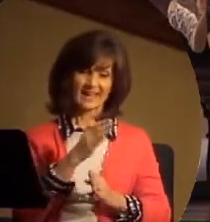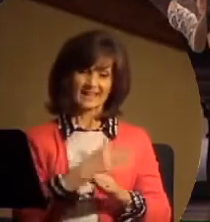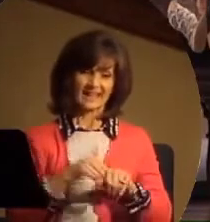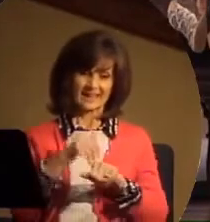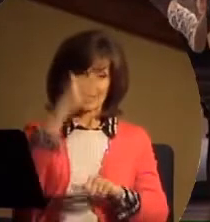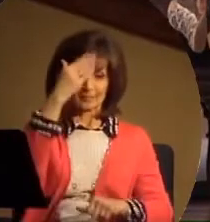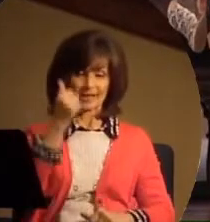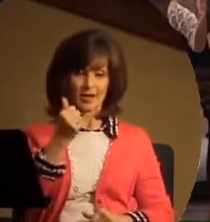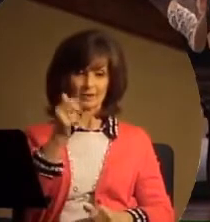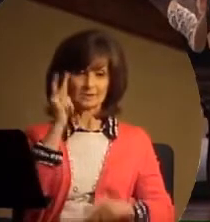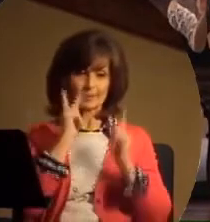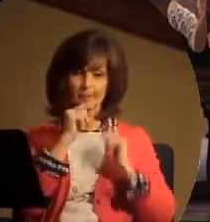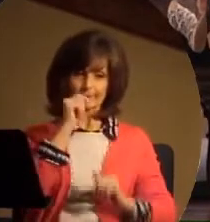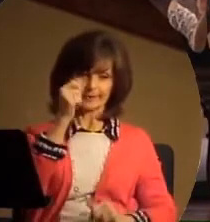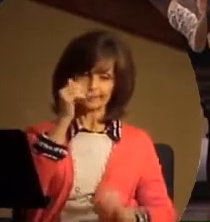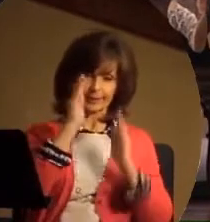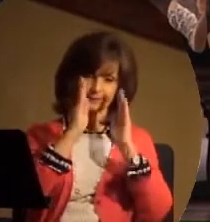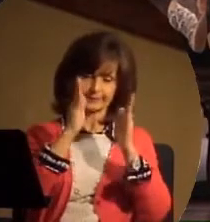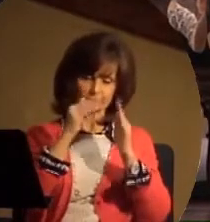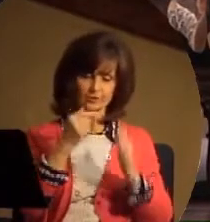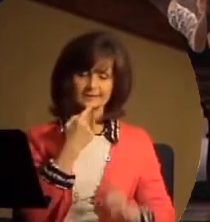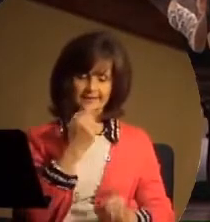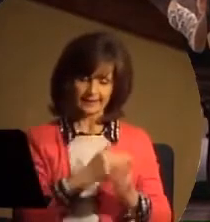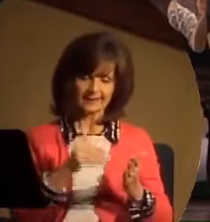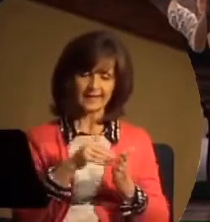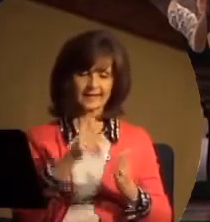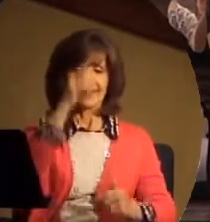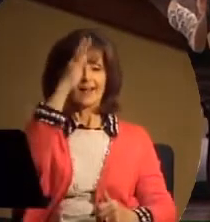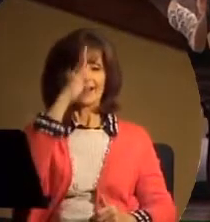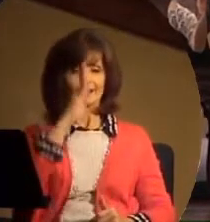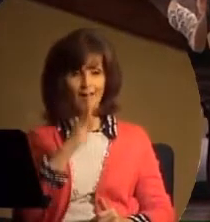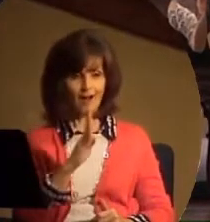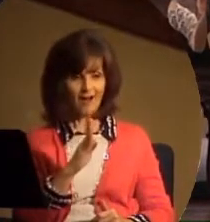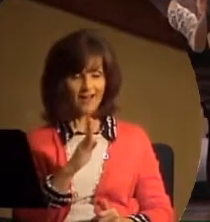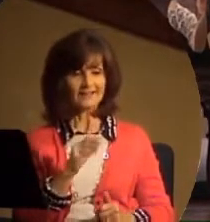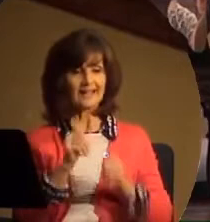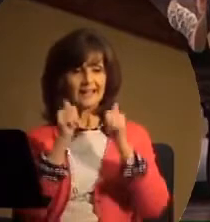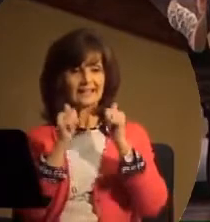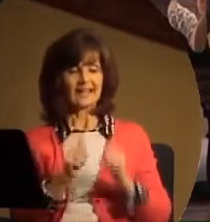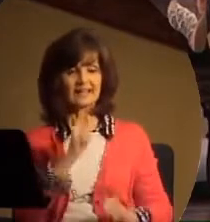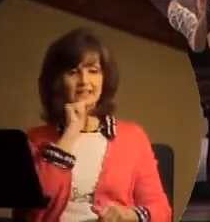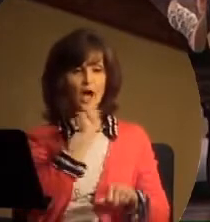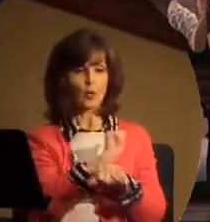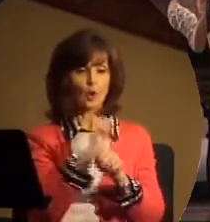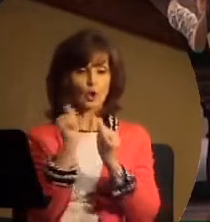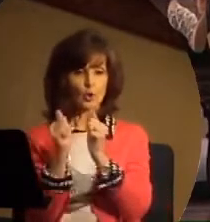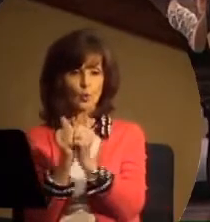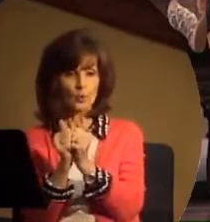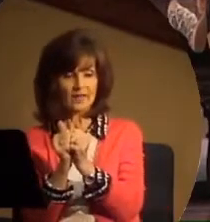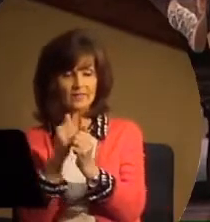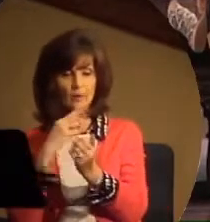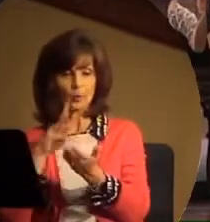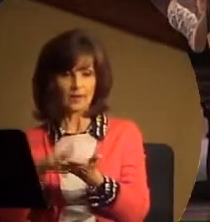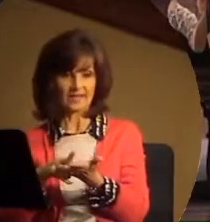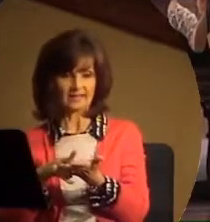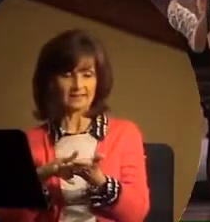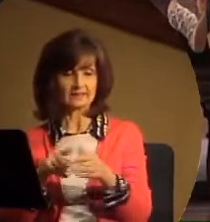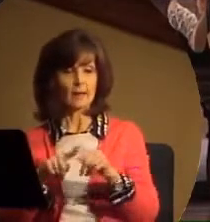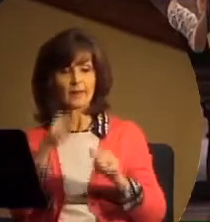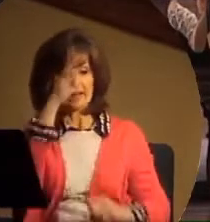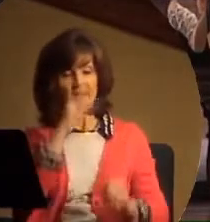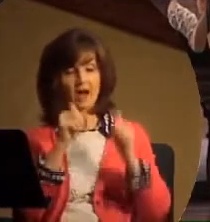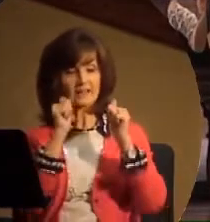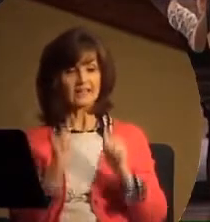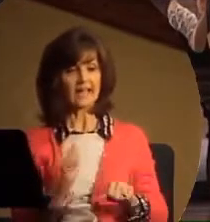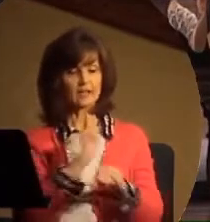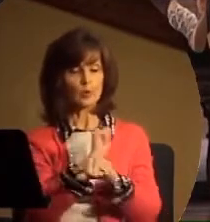right over your head. But let me say it like this. God cannot work with wickedness, but God